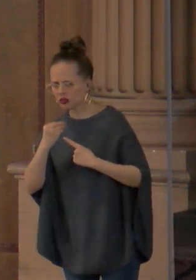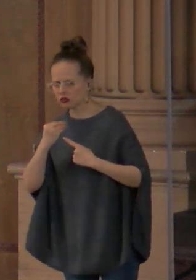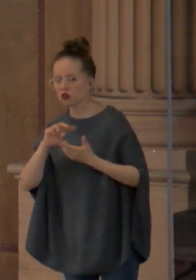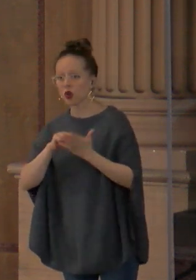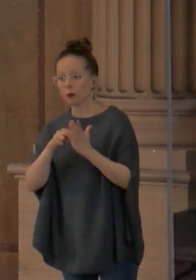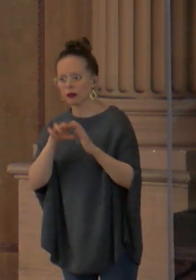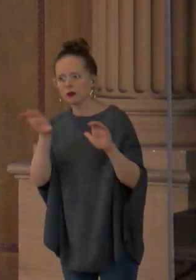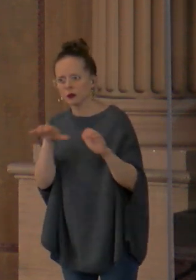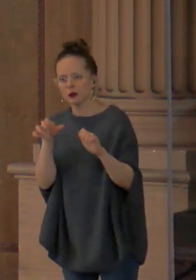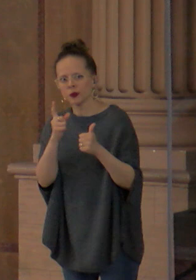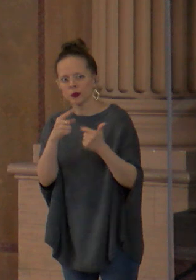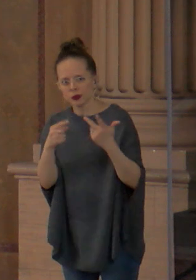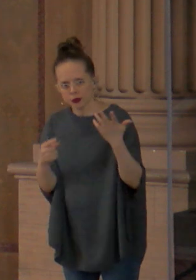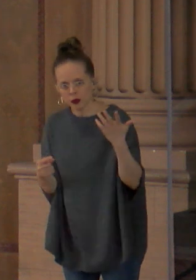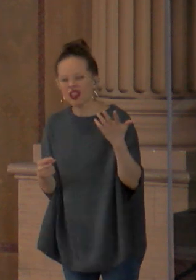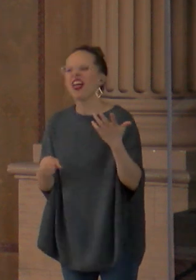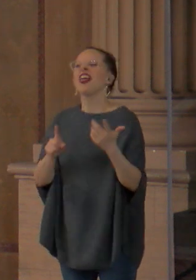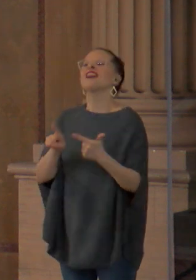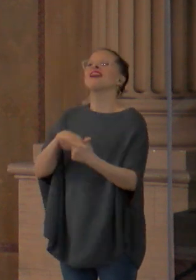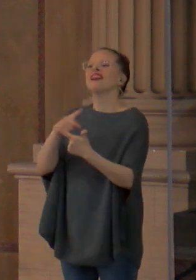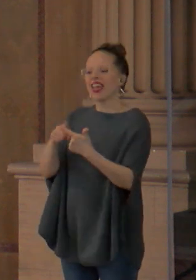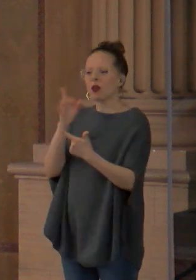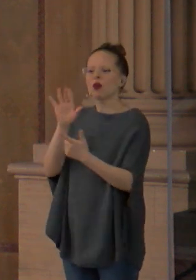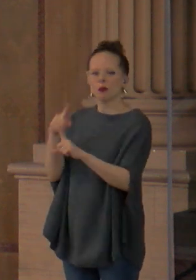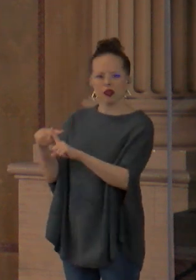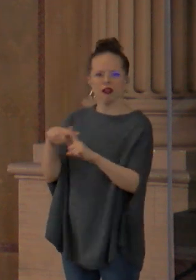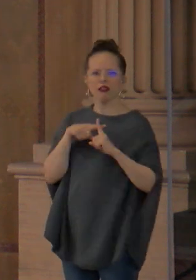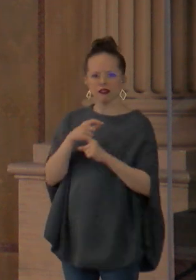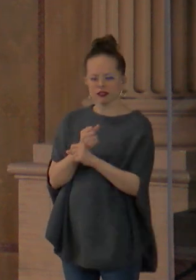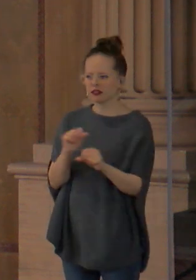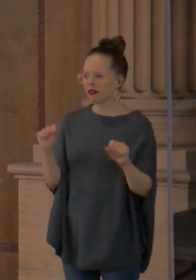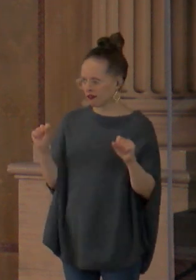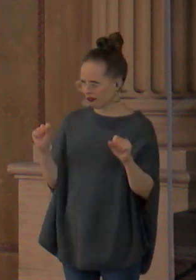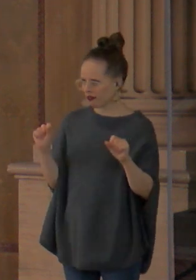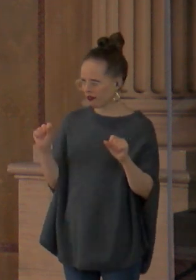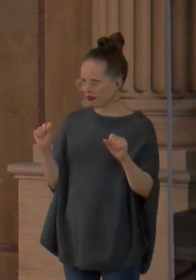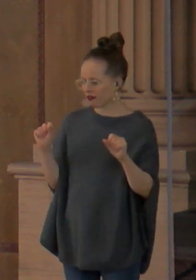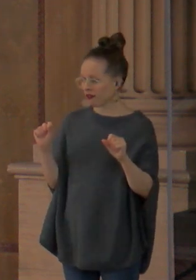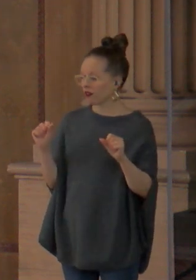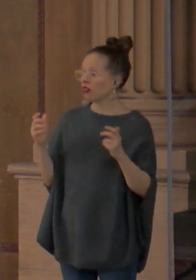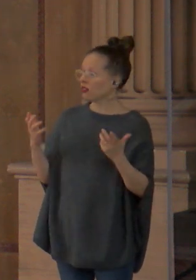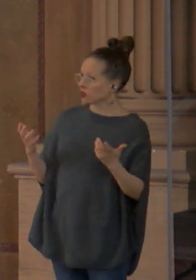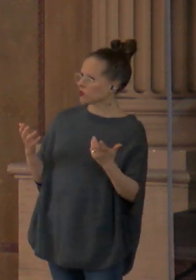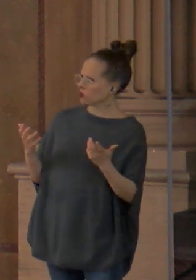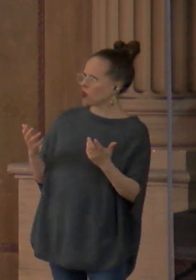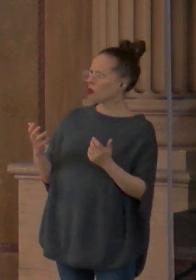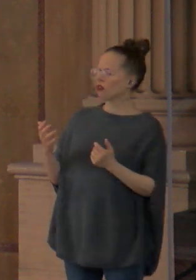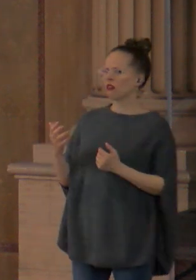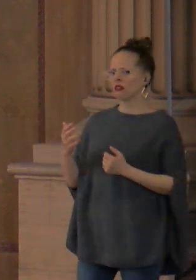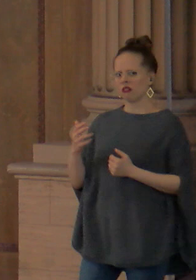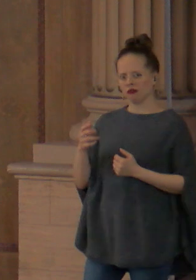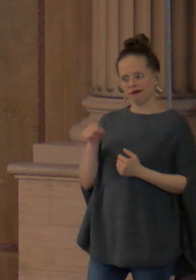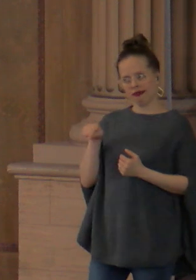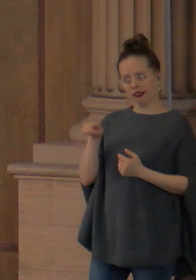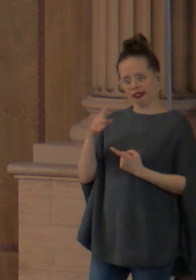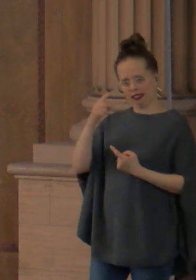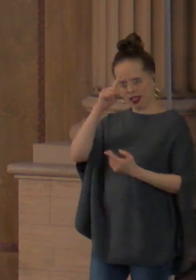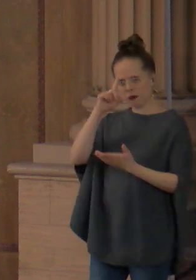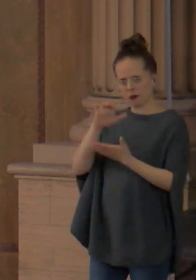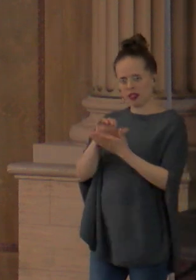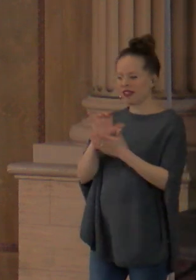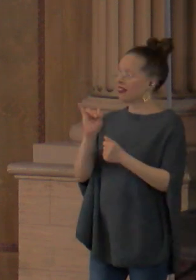that Gentiles were coming to the faith as well as Jews. But they were convinced that to be saved, to really be fully Christian,